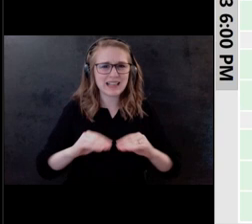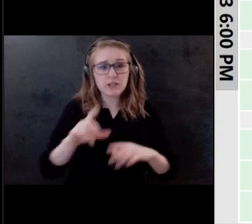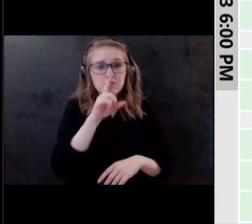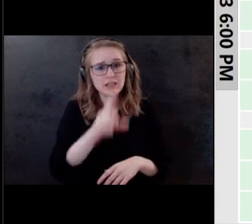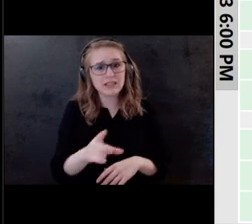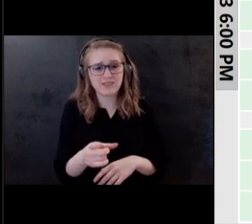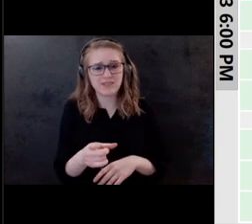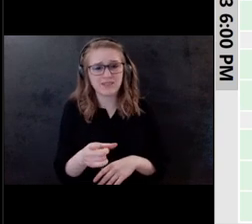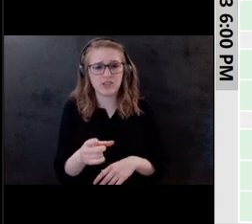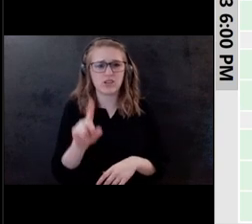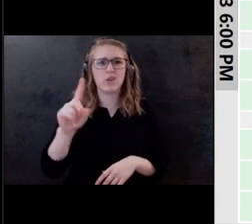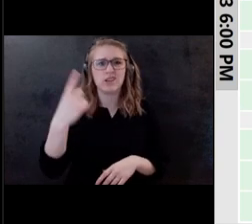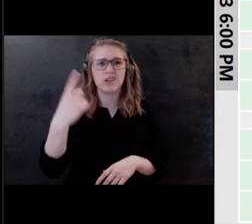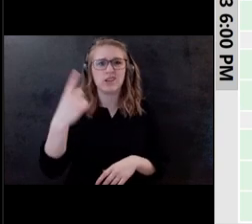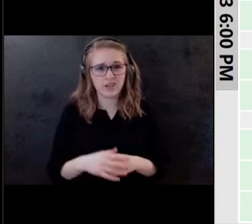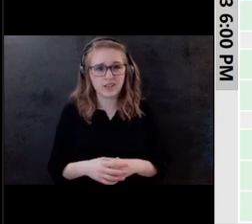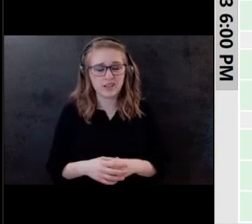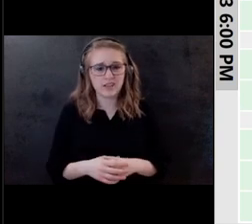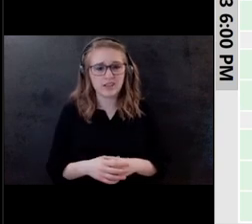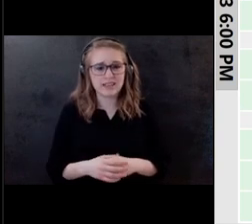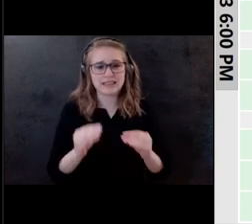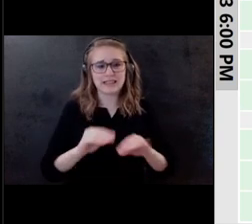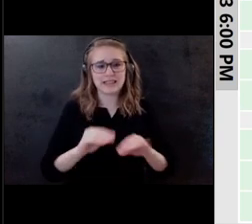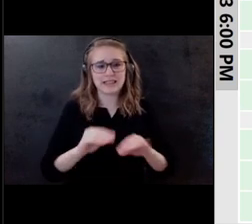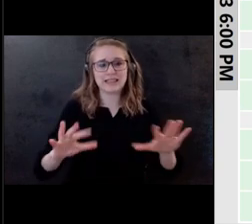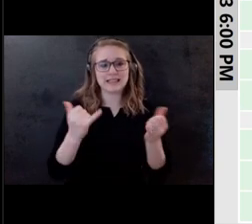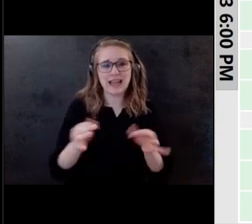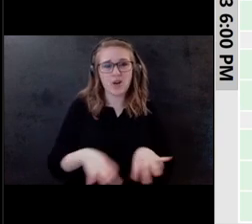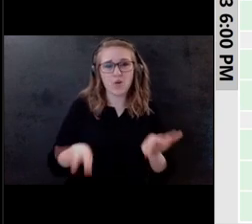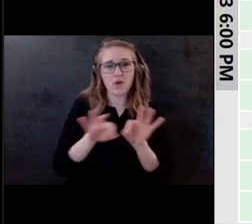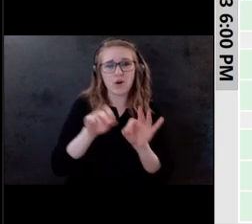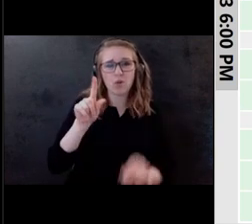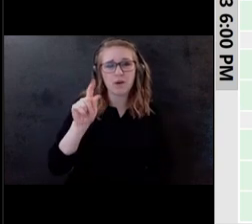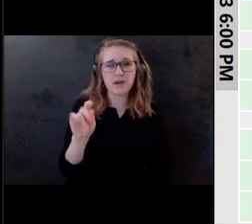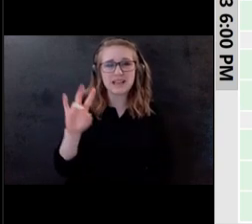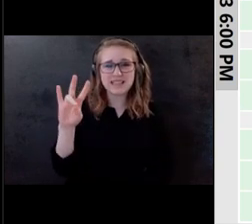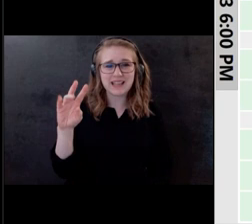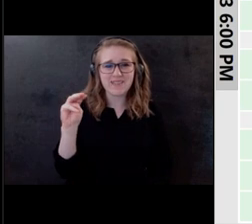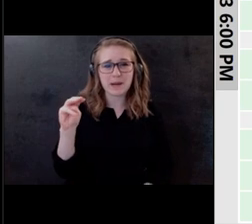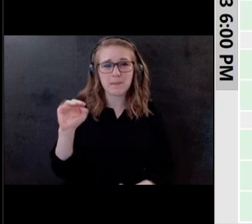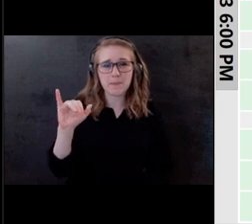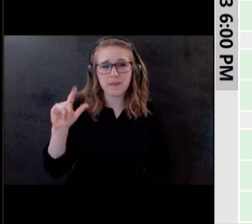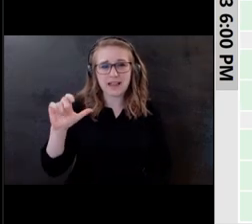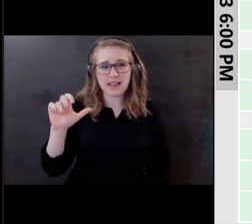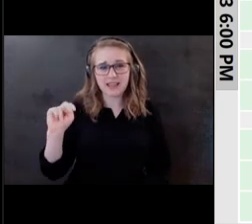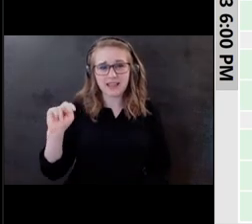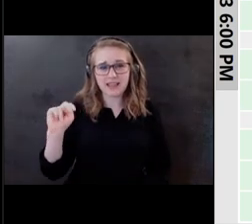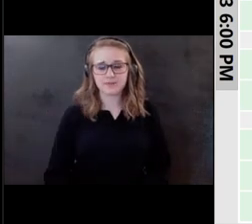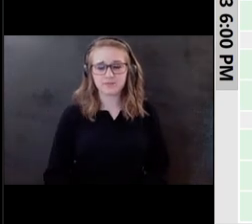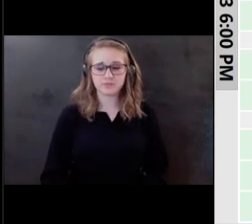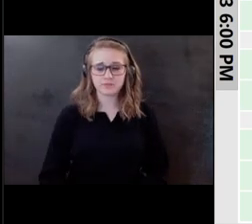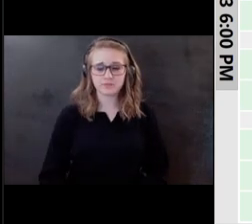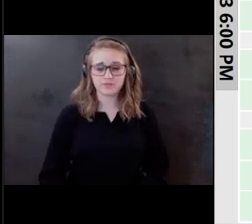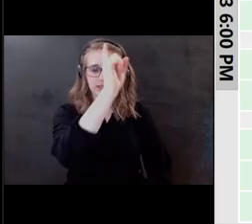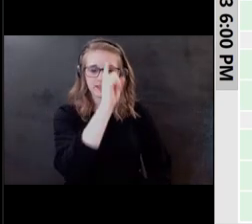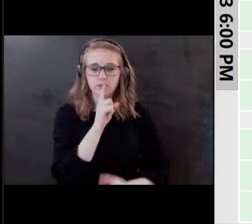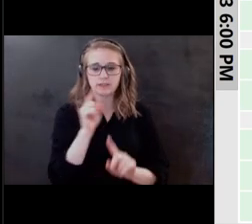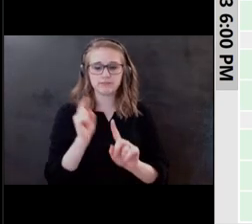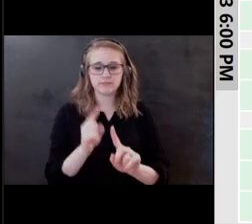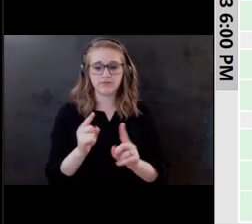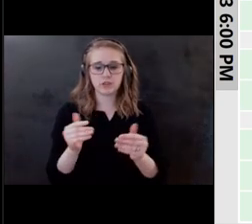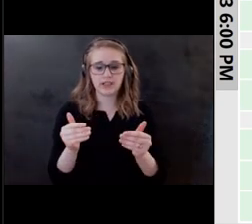measly $1. This land is now worth at least 1.7 million. I think that going for an extension, we